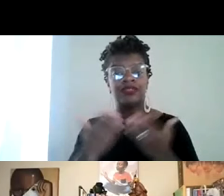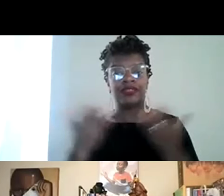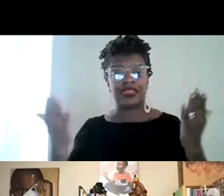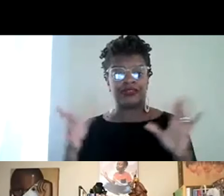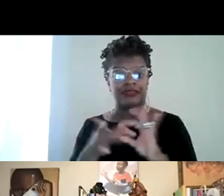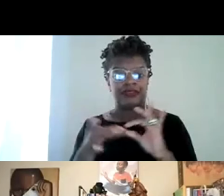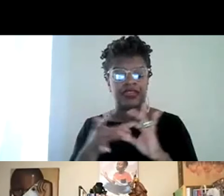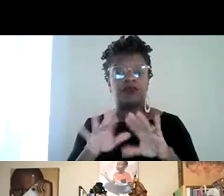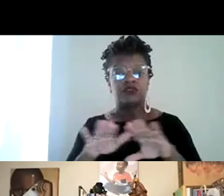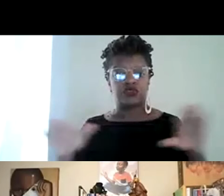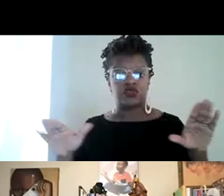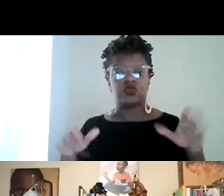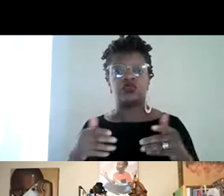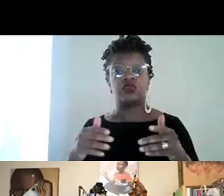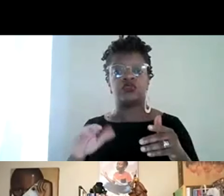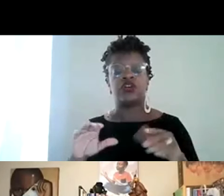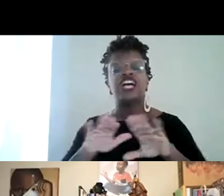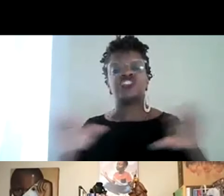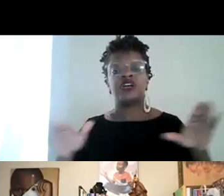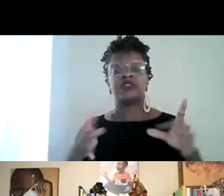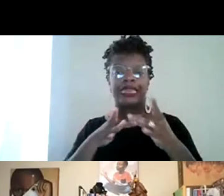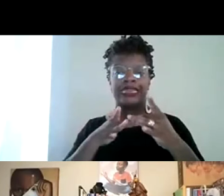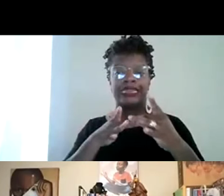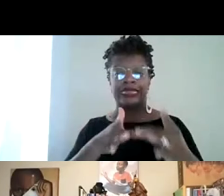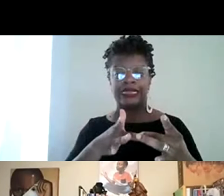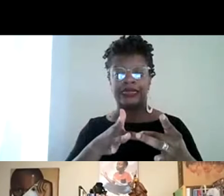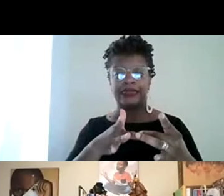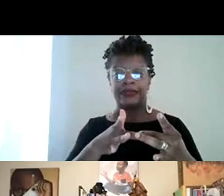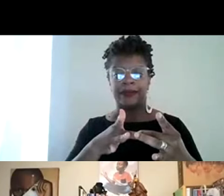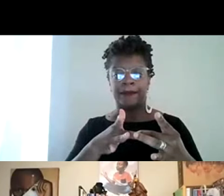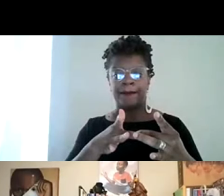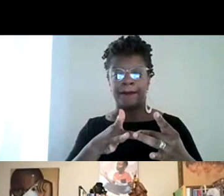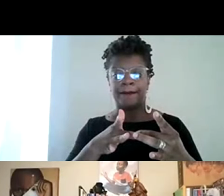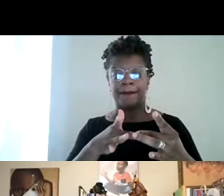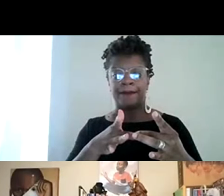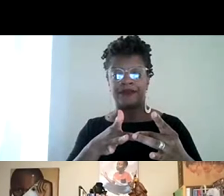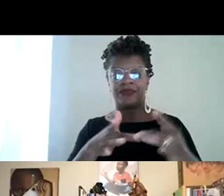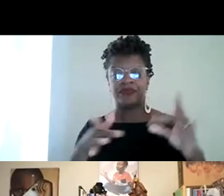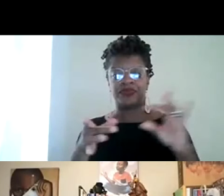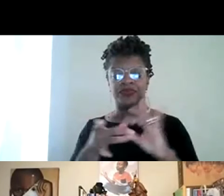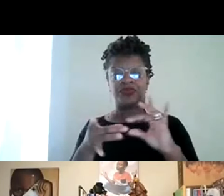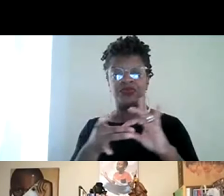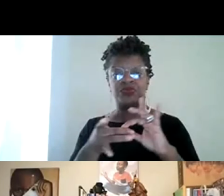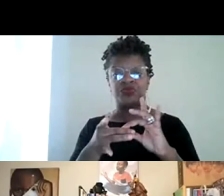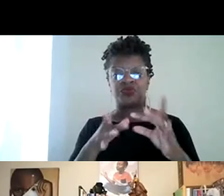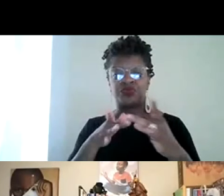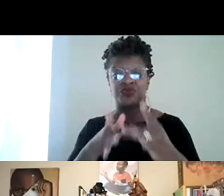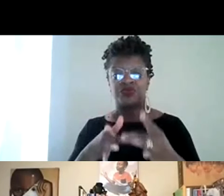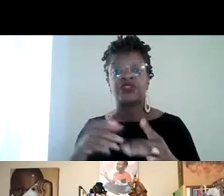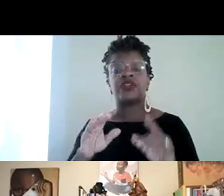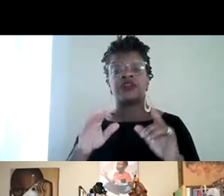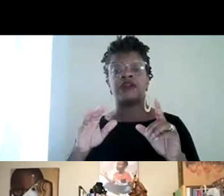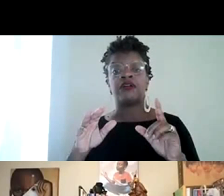about children, and a child shall lead them. And so this idea that if we set up the right kinds of